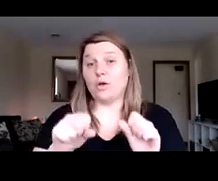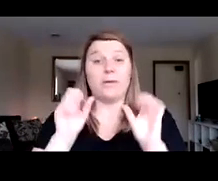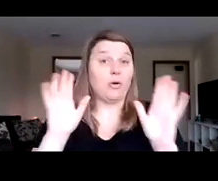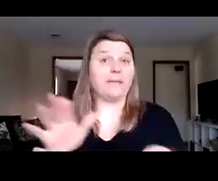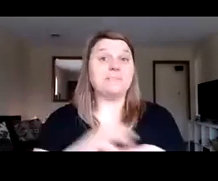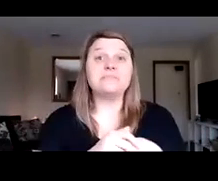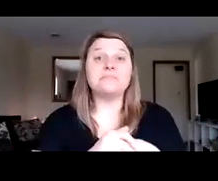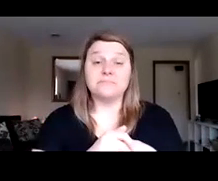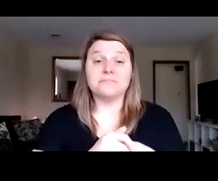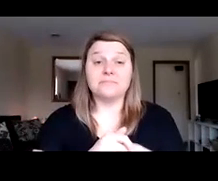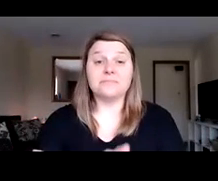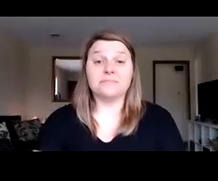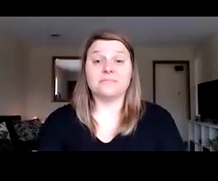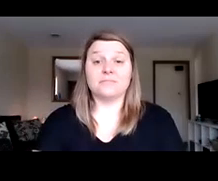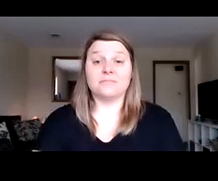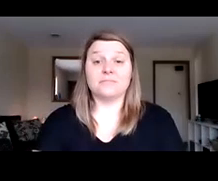fantastic.